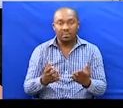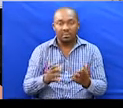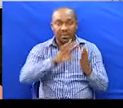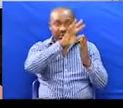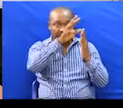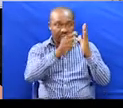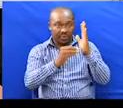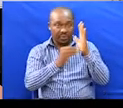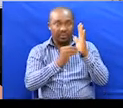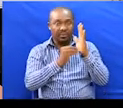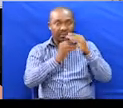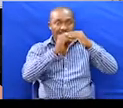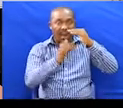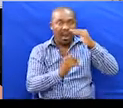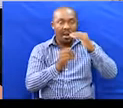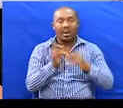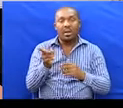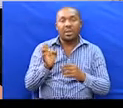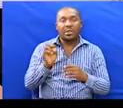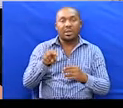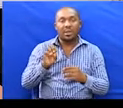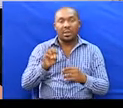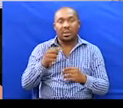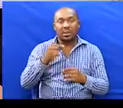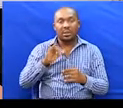genetics. Good. Is called genetics.